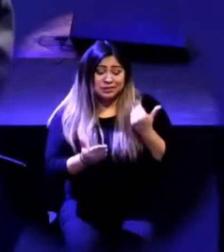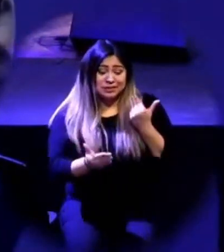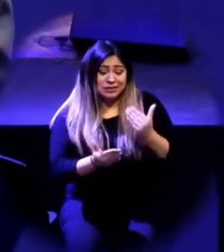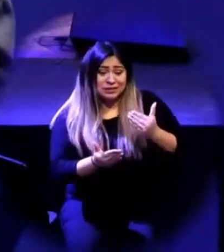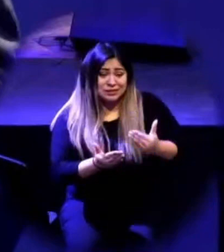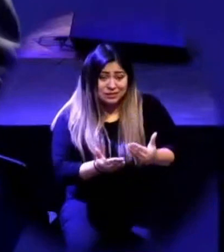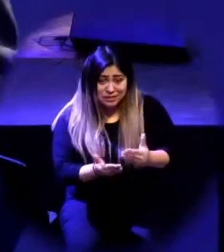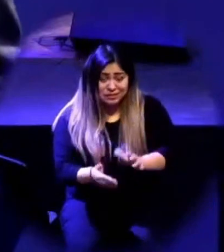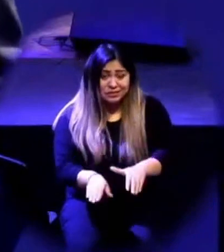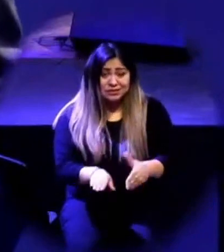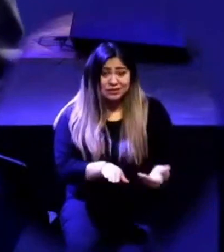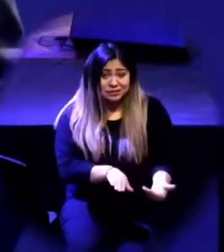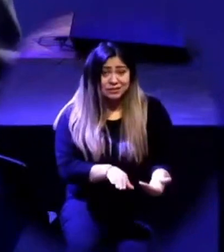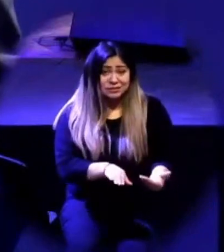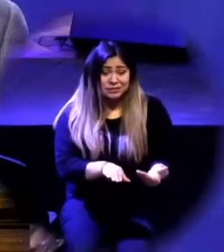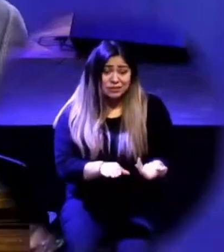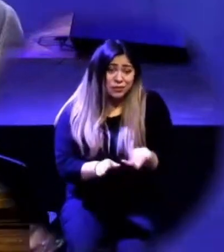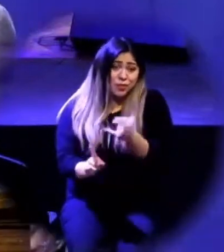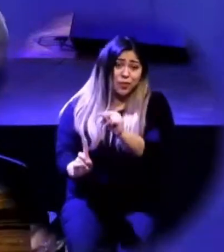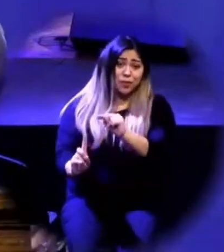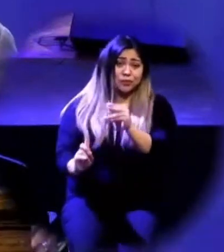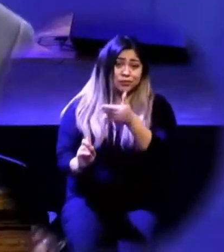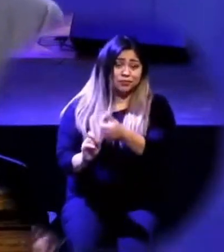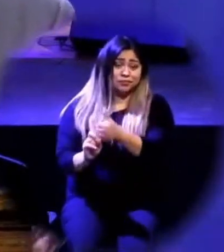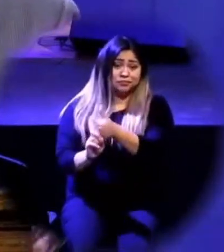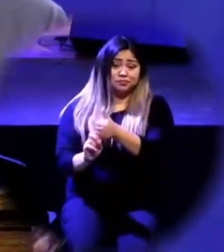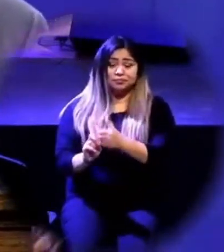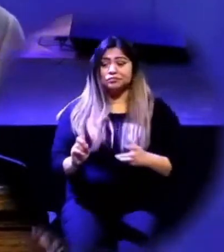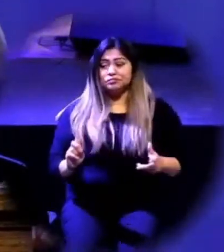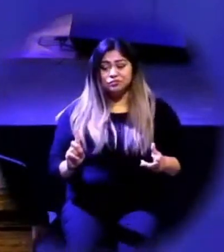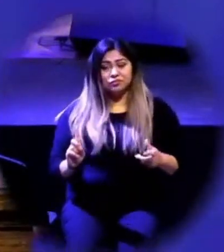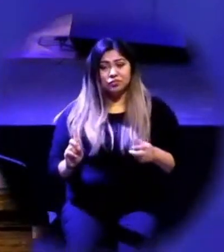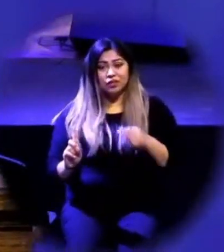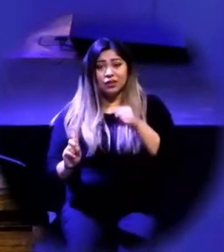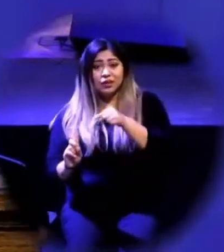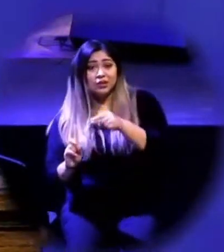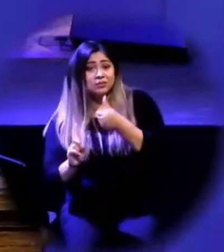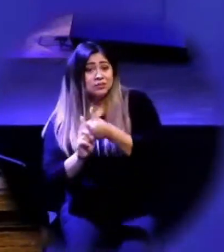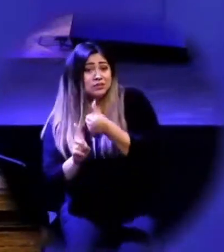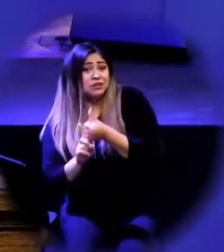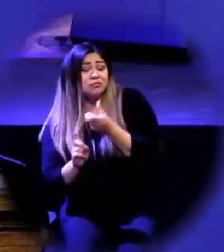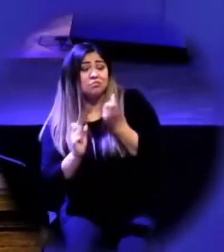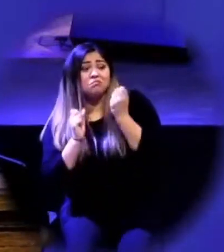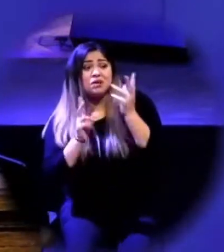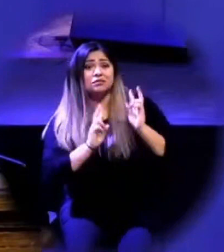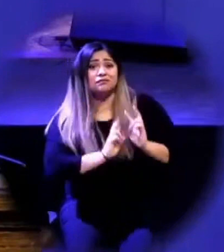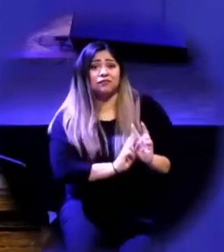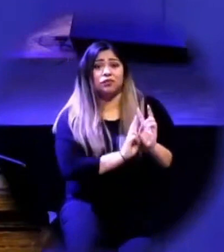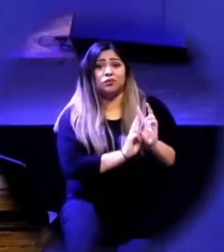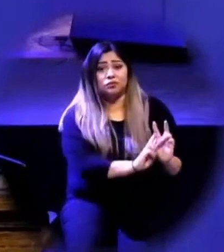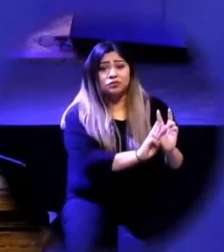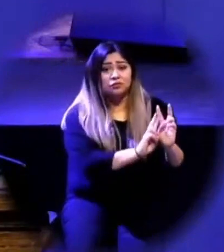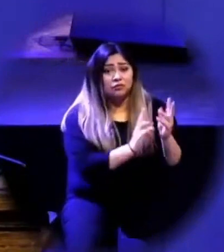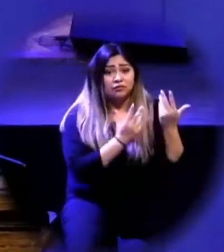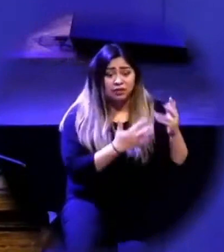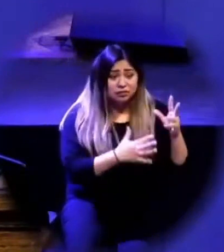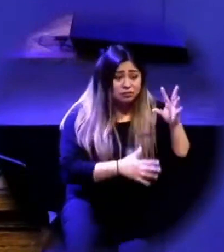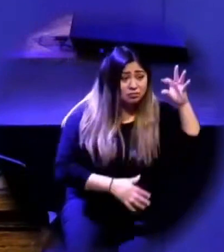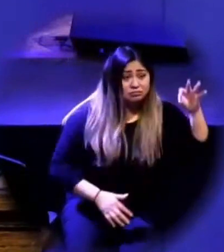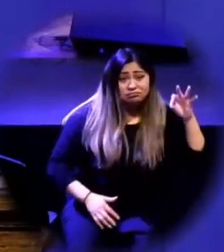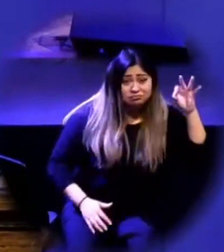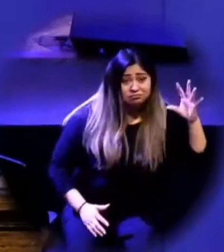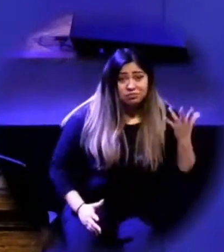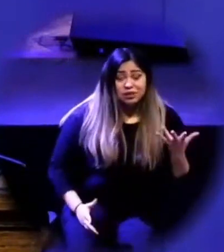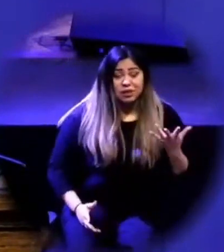And he also admitted, as a pastor, I mean, how many funerals has he done? And yet when it finally came time to hear the